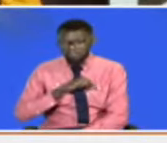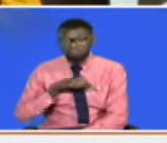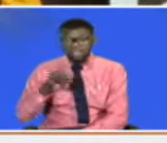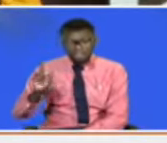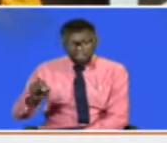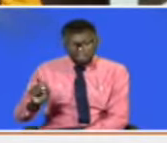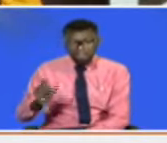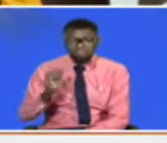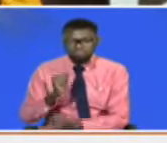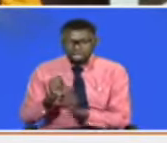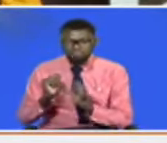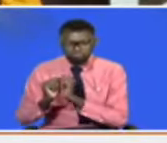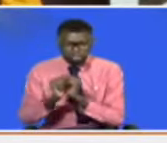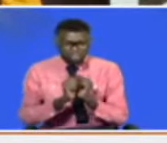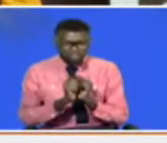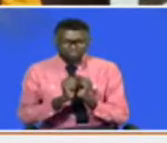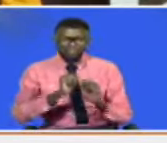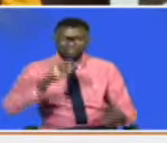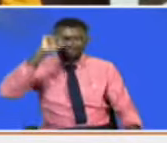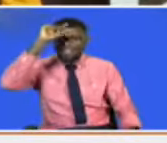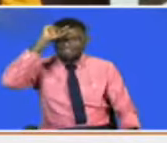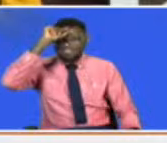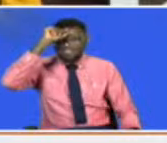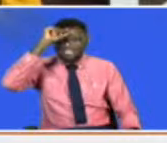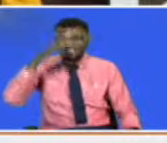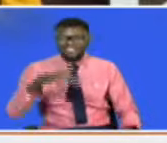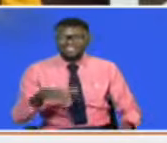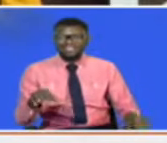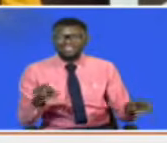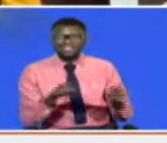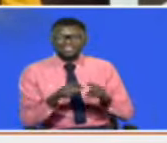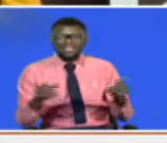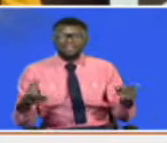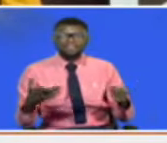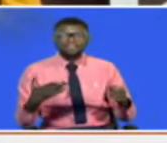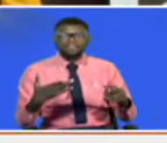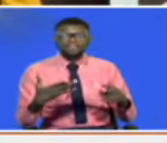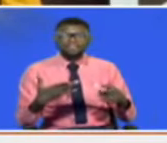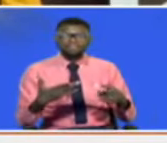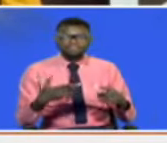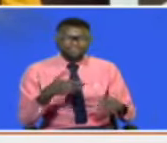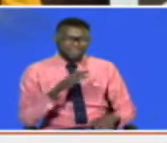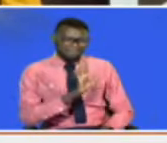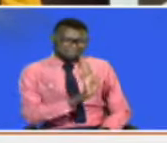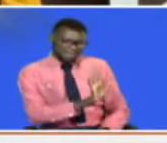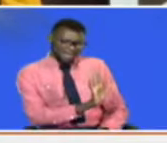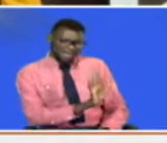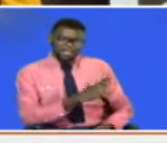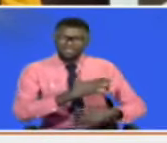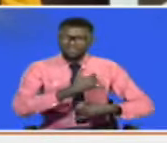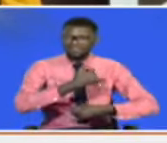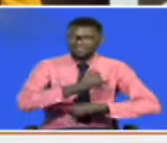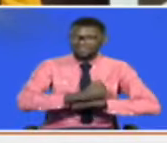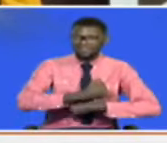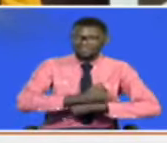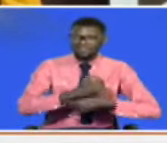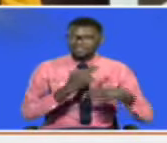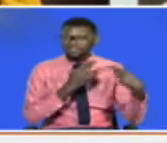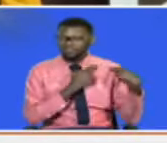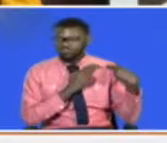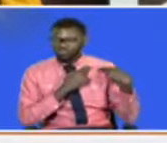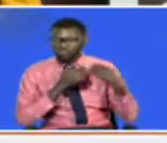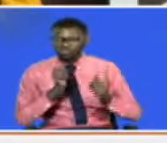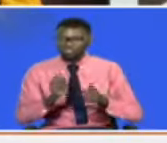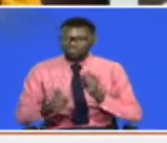both as government and as an institution responsible for global sports,